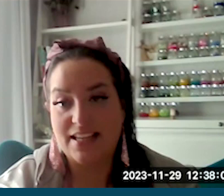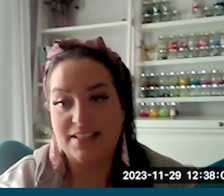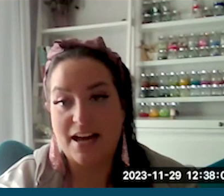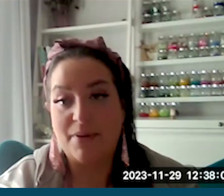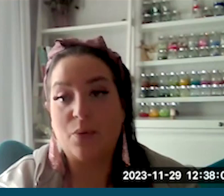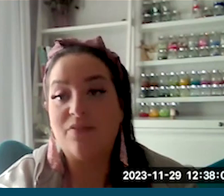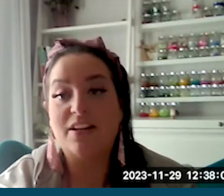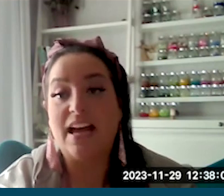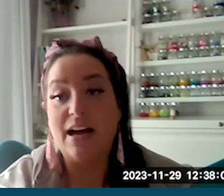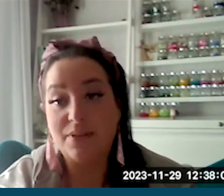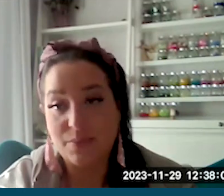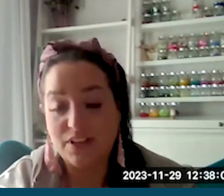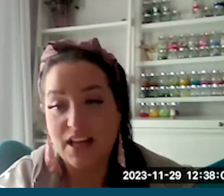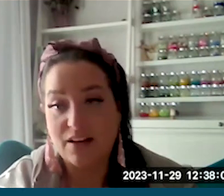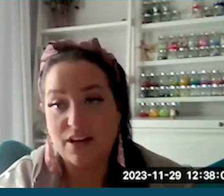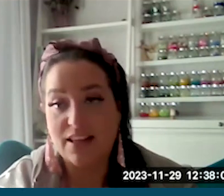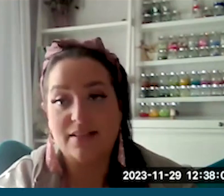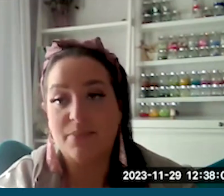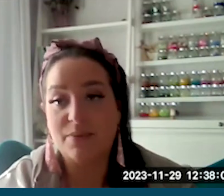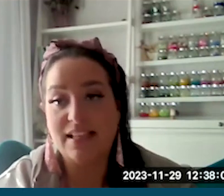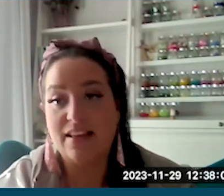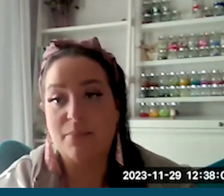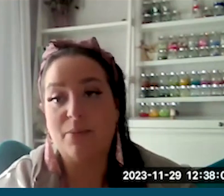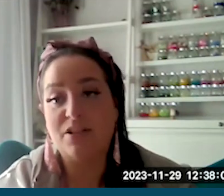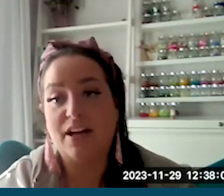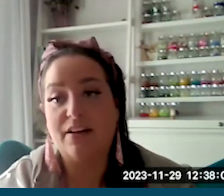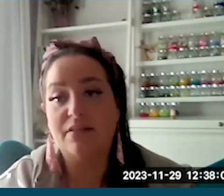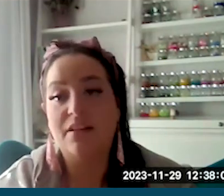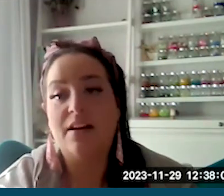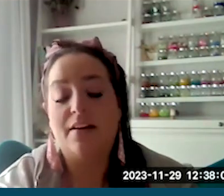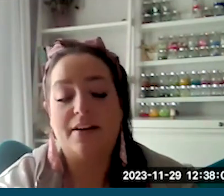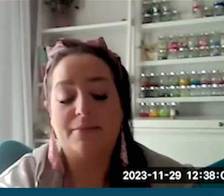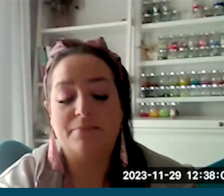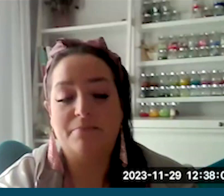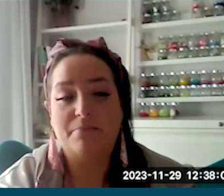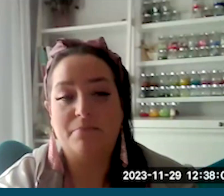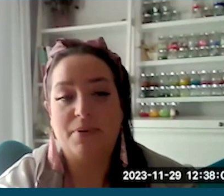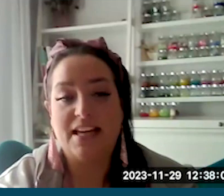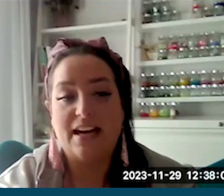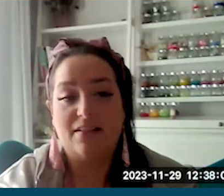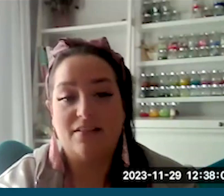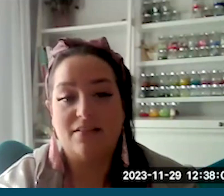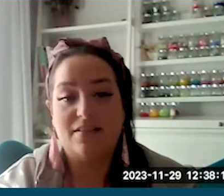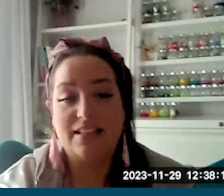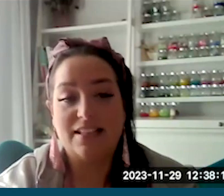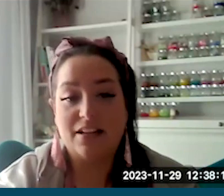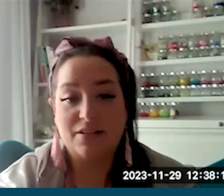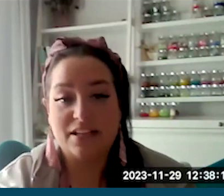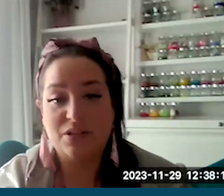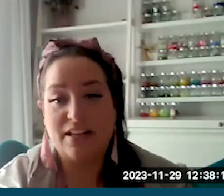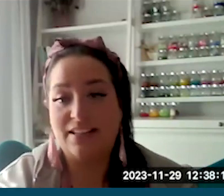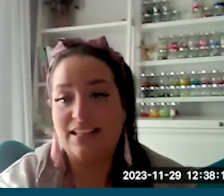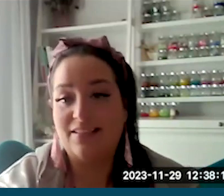dismissed at that time. And quite frankly, I was really angry that somebody would say that about my child. But that's